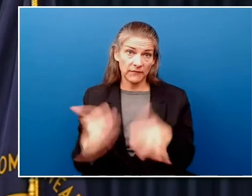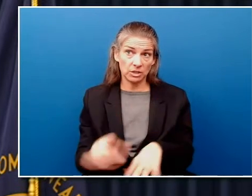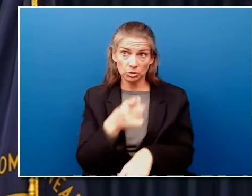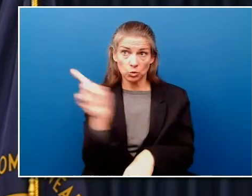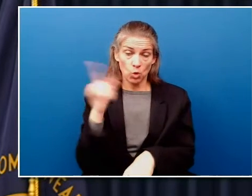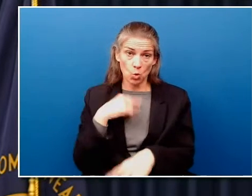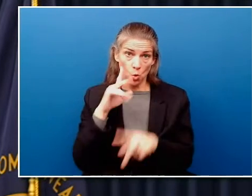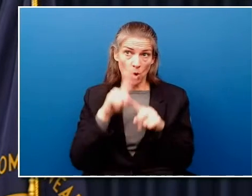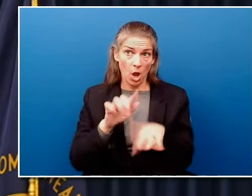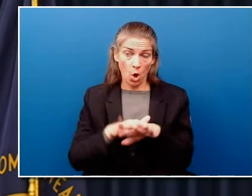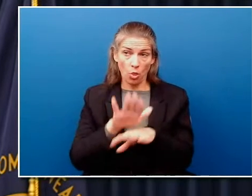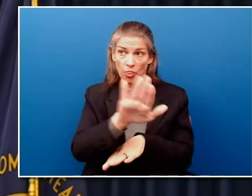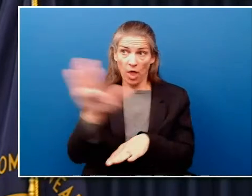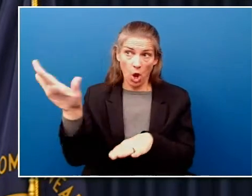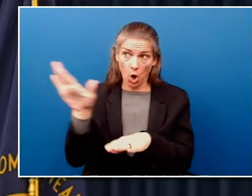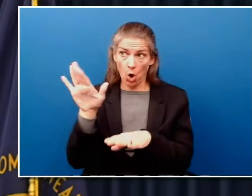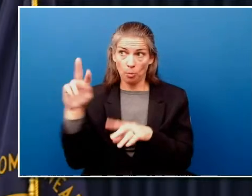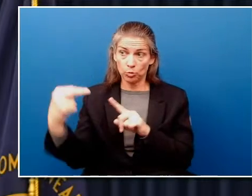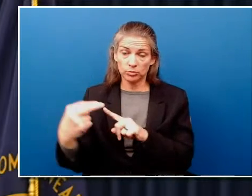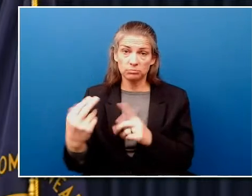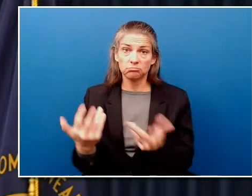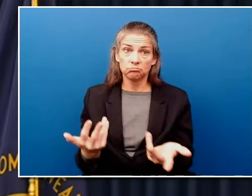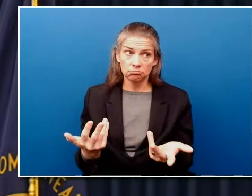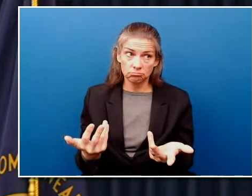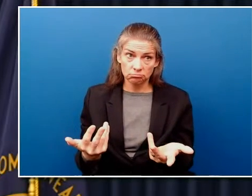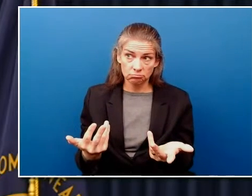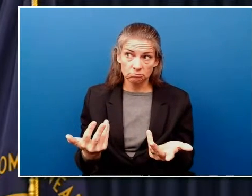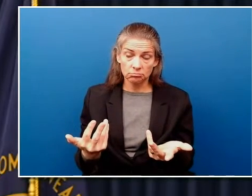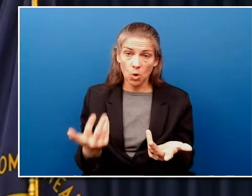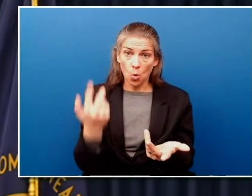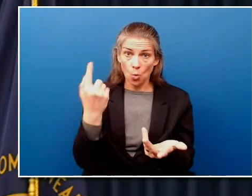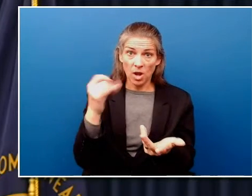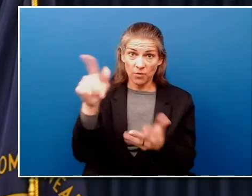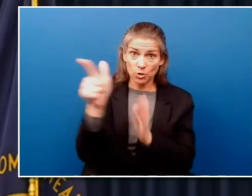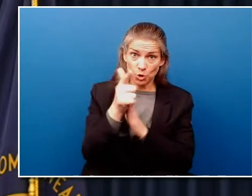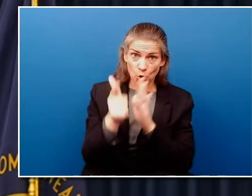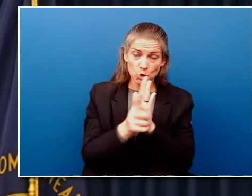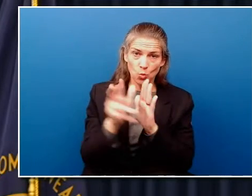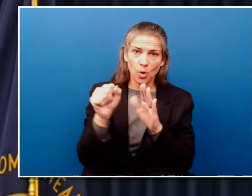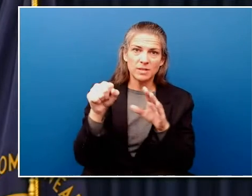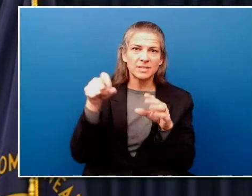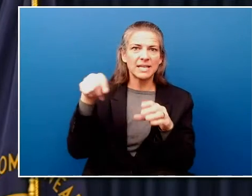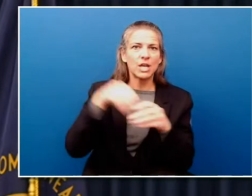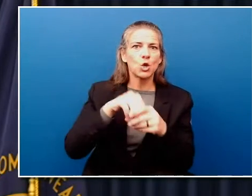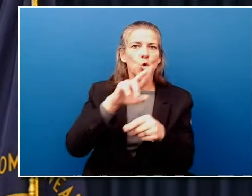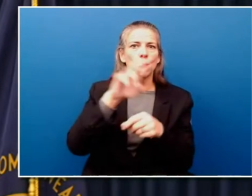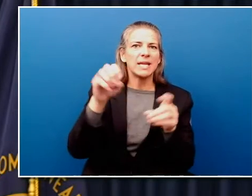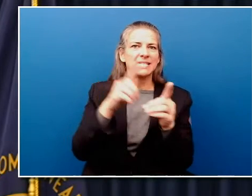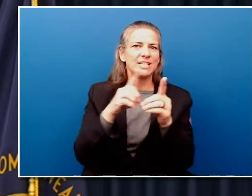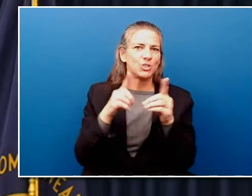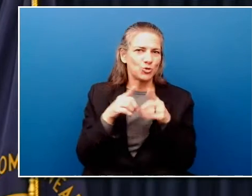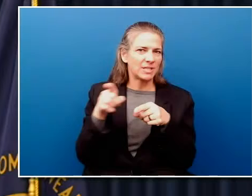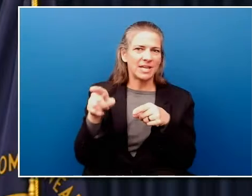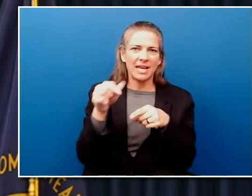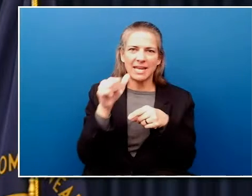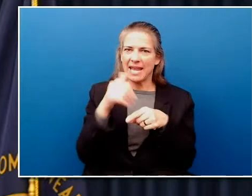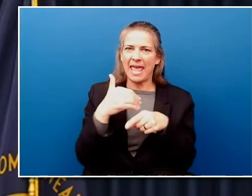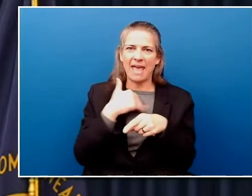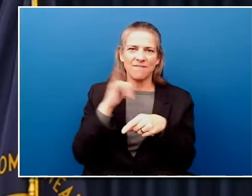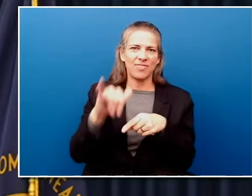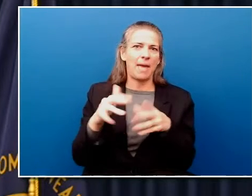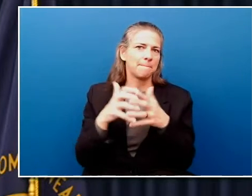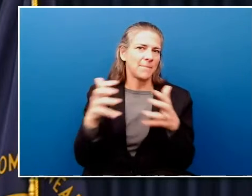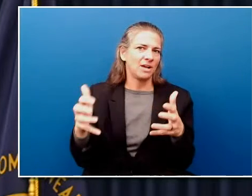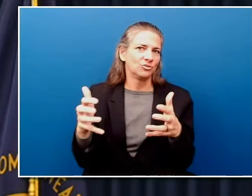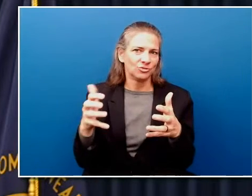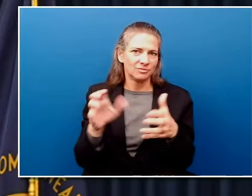on their analysis. Well, one of those lawyers was also in redistricting and wasn't given that amount of deference. So